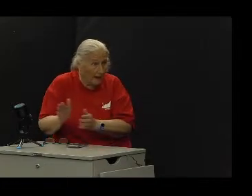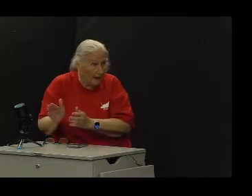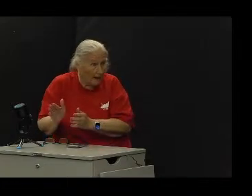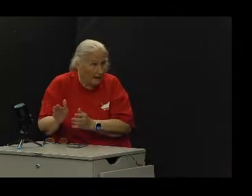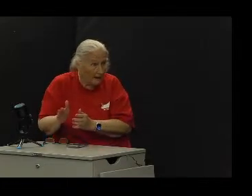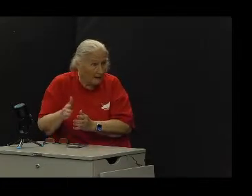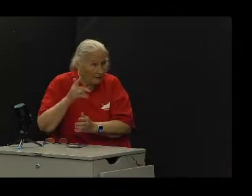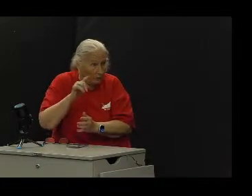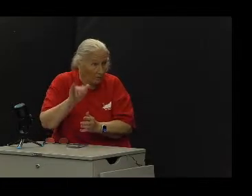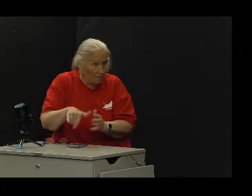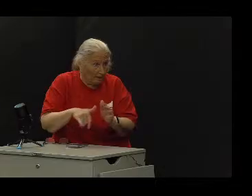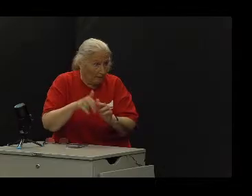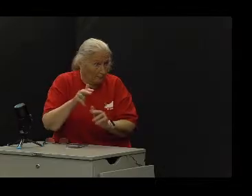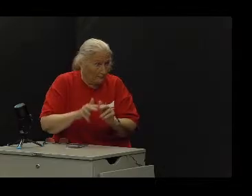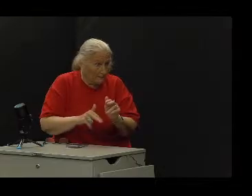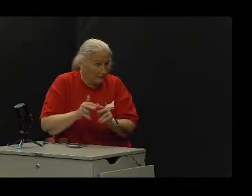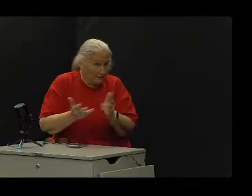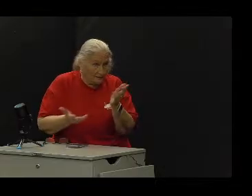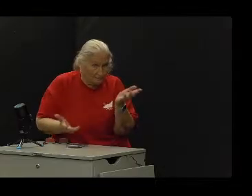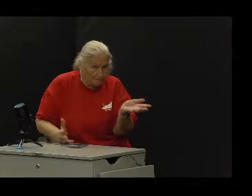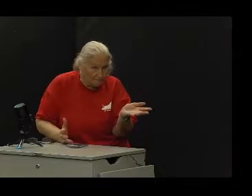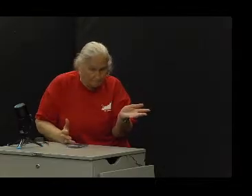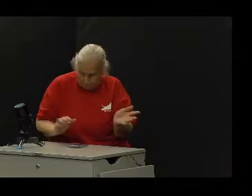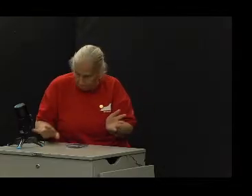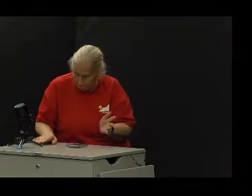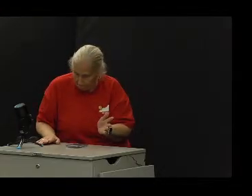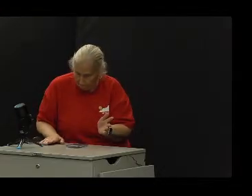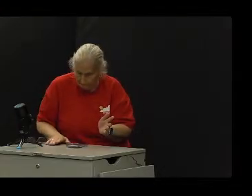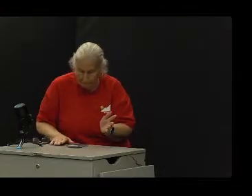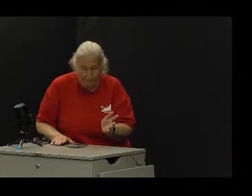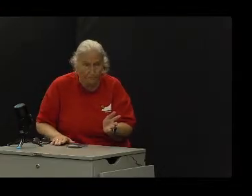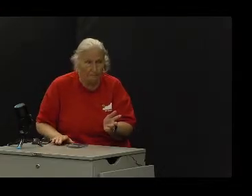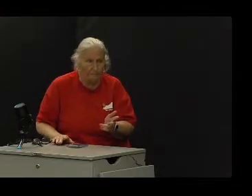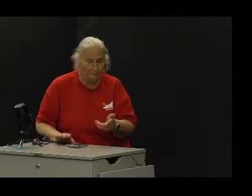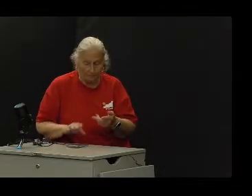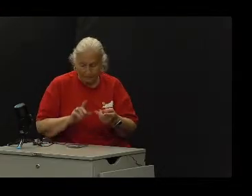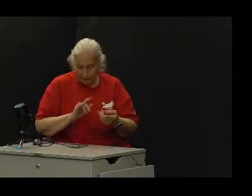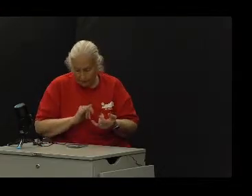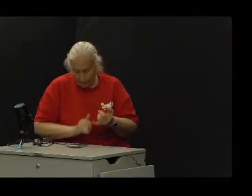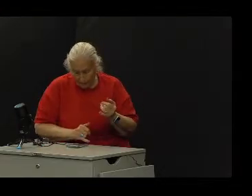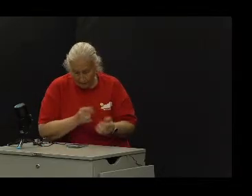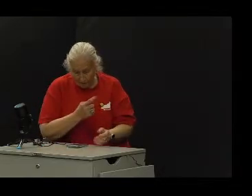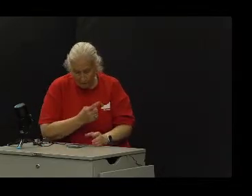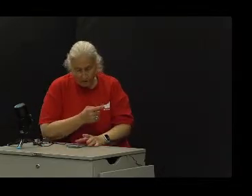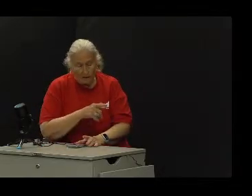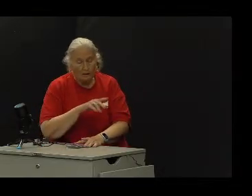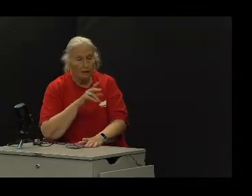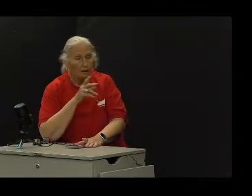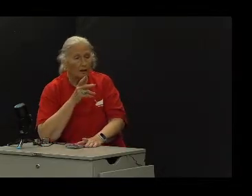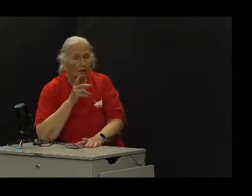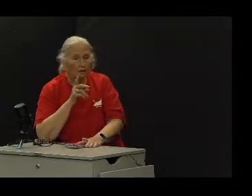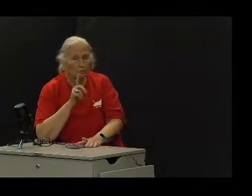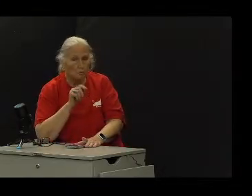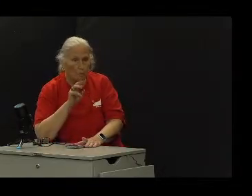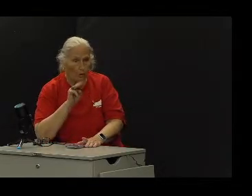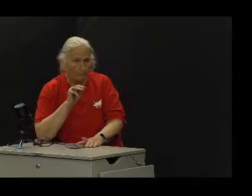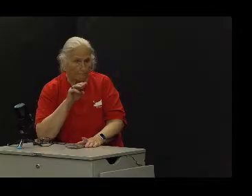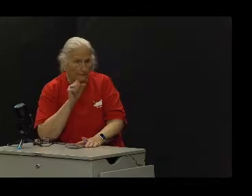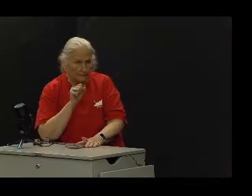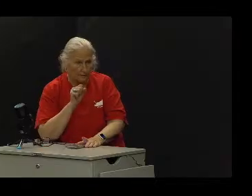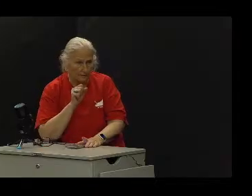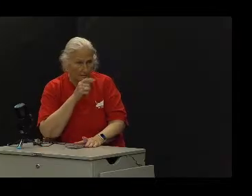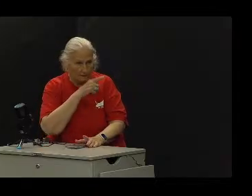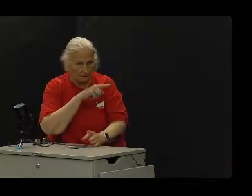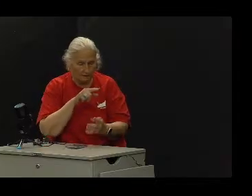in the process of making repairs to that building and getting that up and running again? And then my last